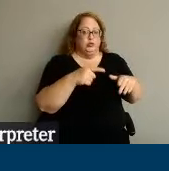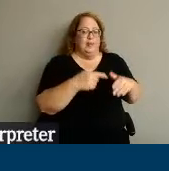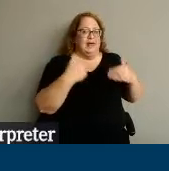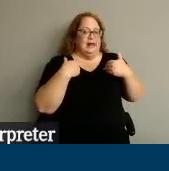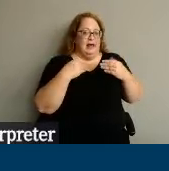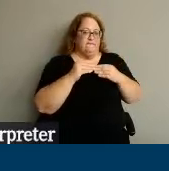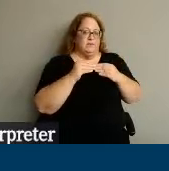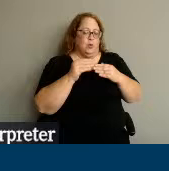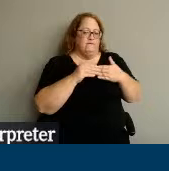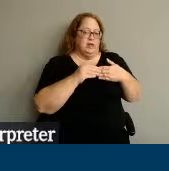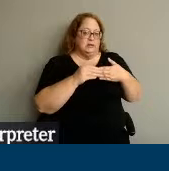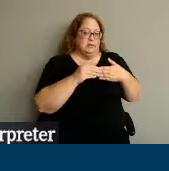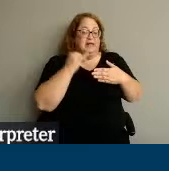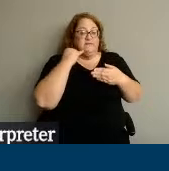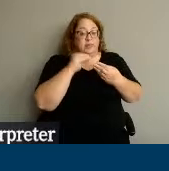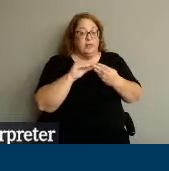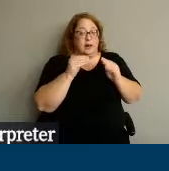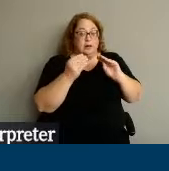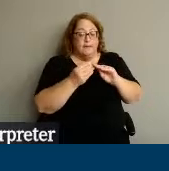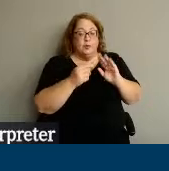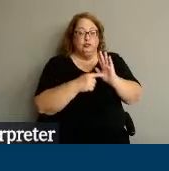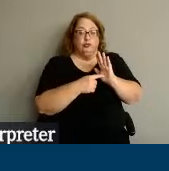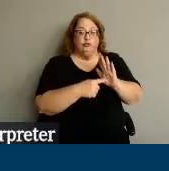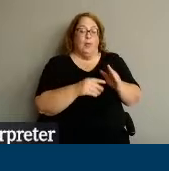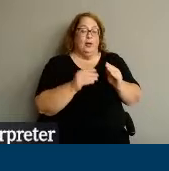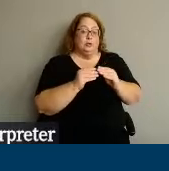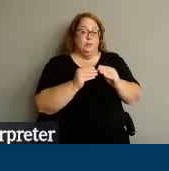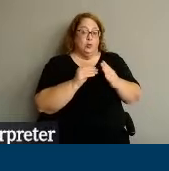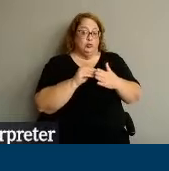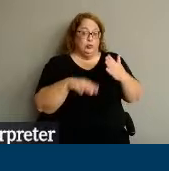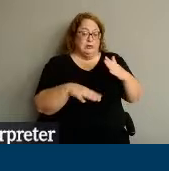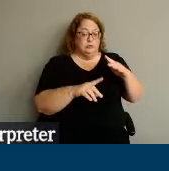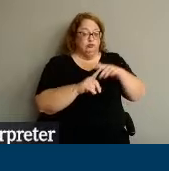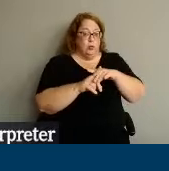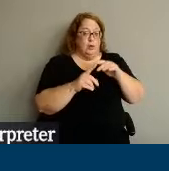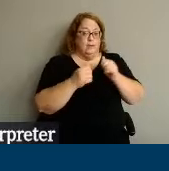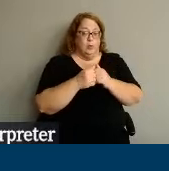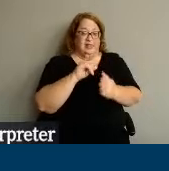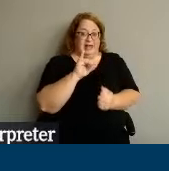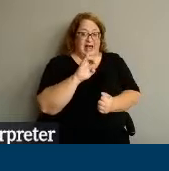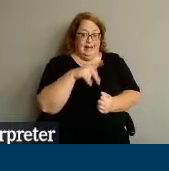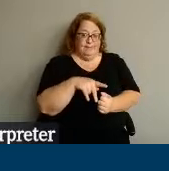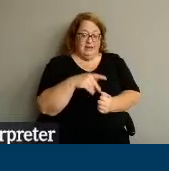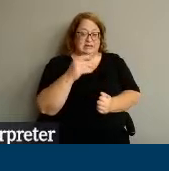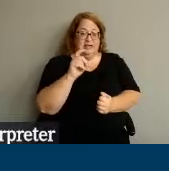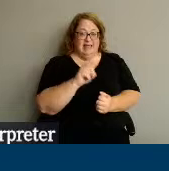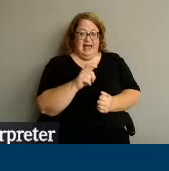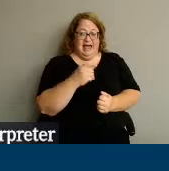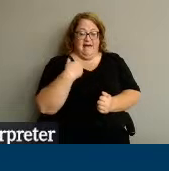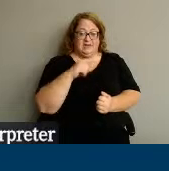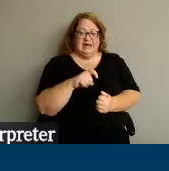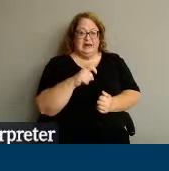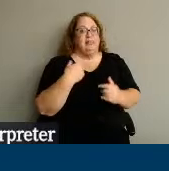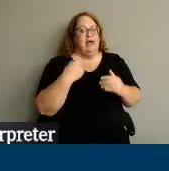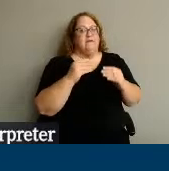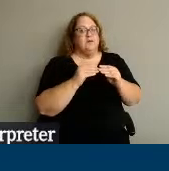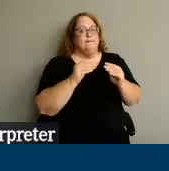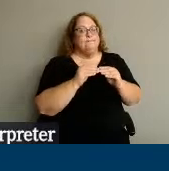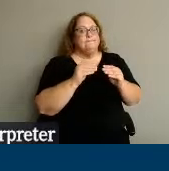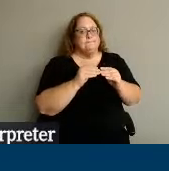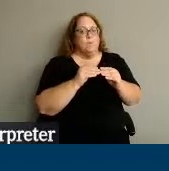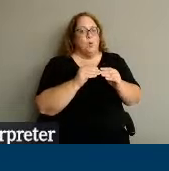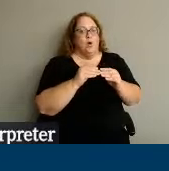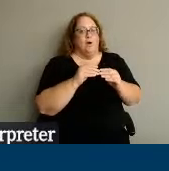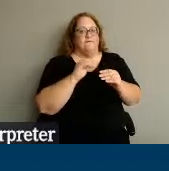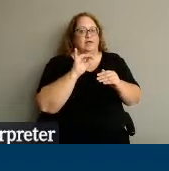flexibility. If the numbers and the trends show that there are more students who are coming in with IEPs and they have that need, they have more allocation of that staff